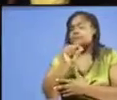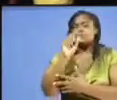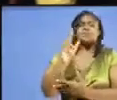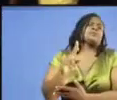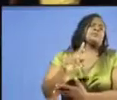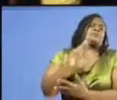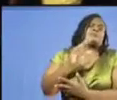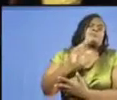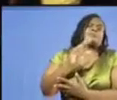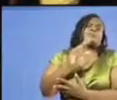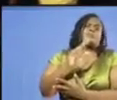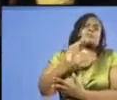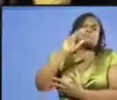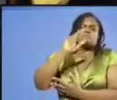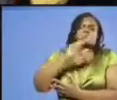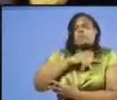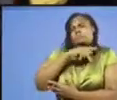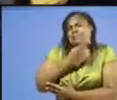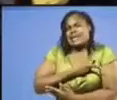upset with God